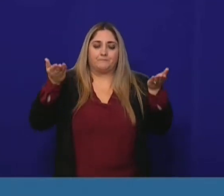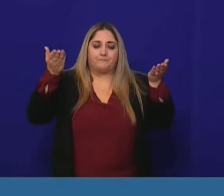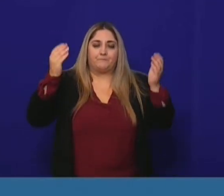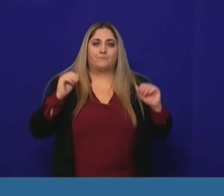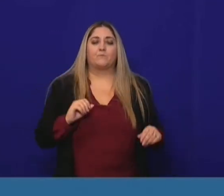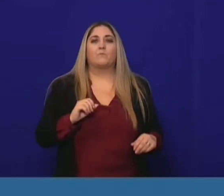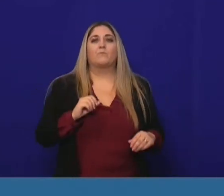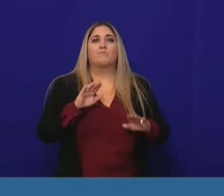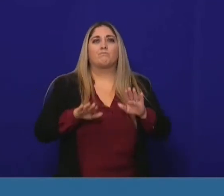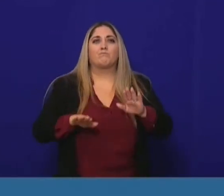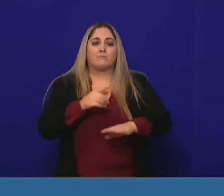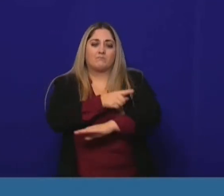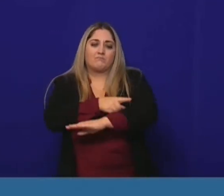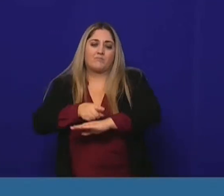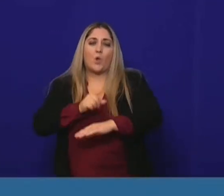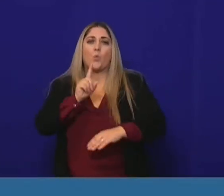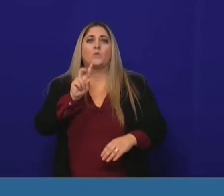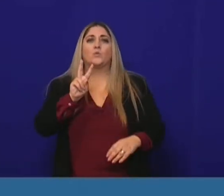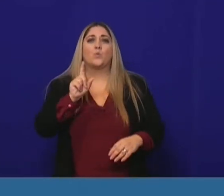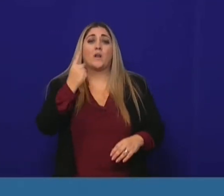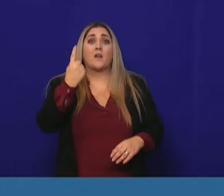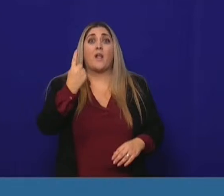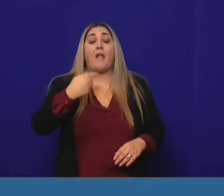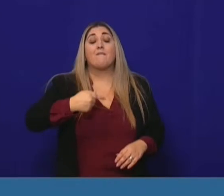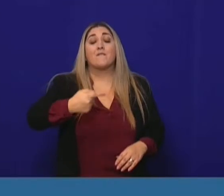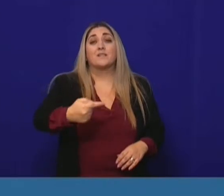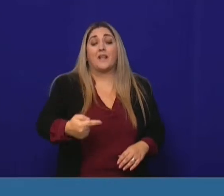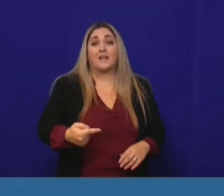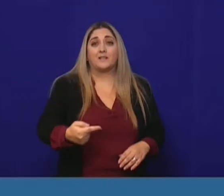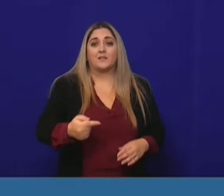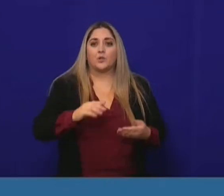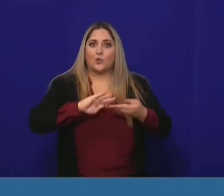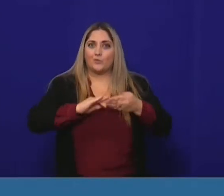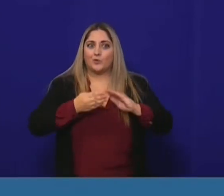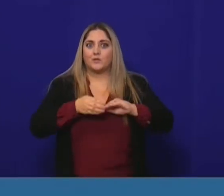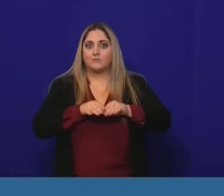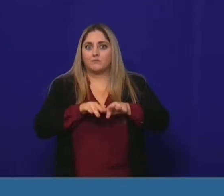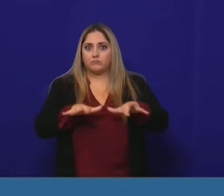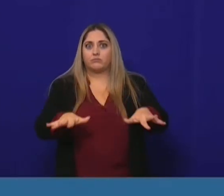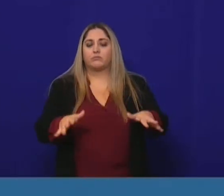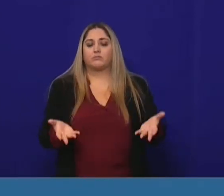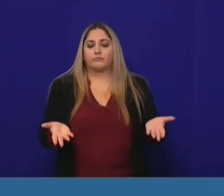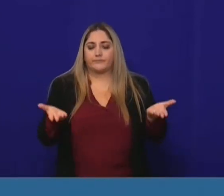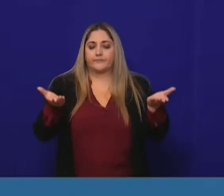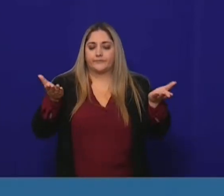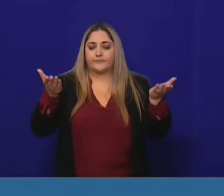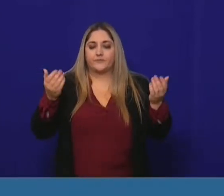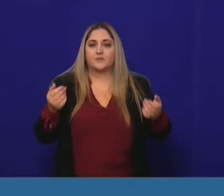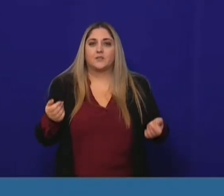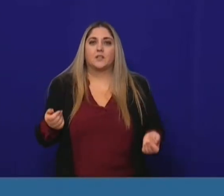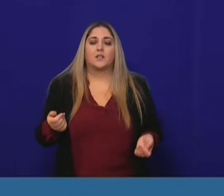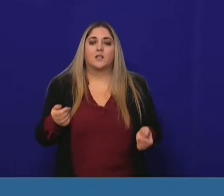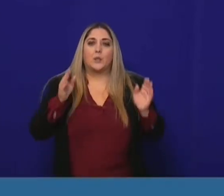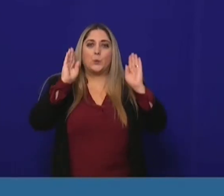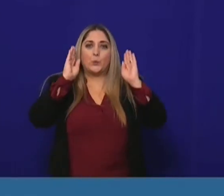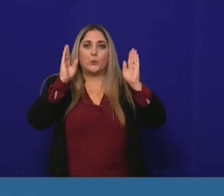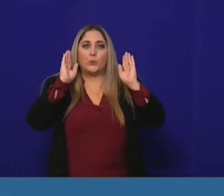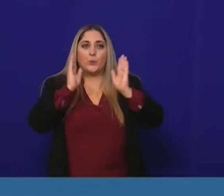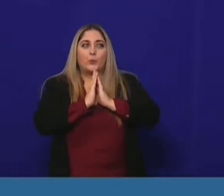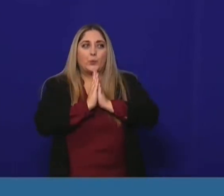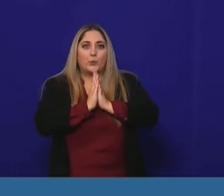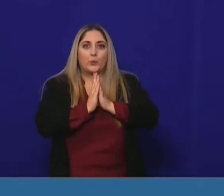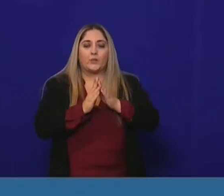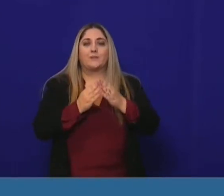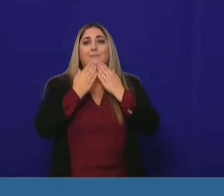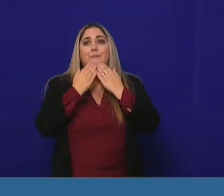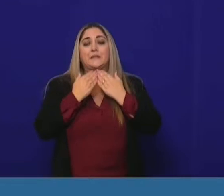average every day in number of cases. So the community transmission is high in the community, so we need